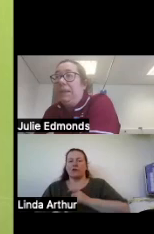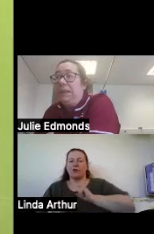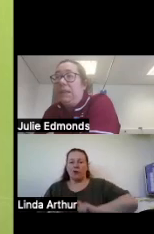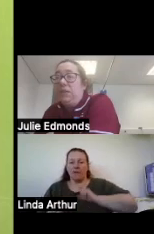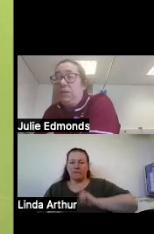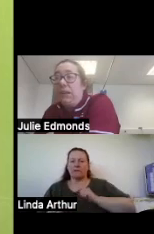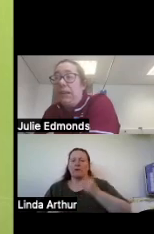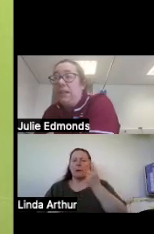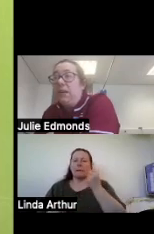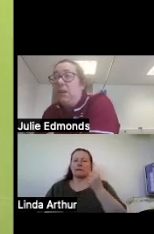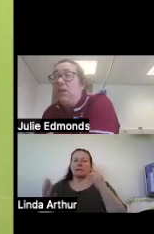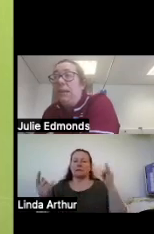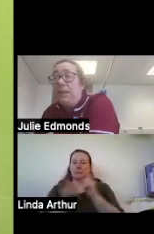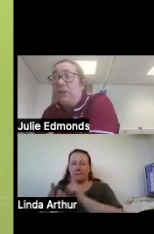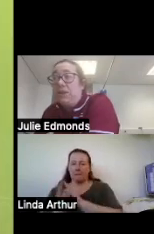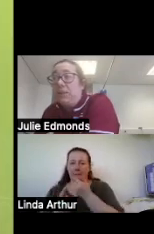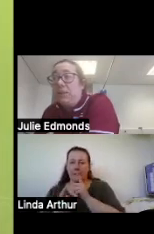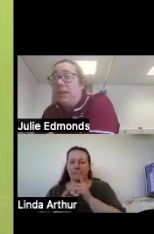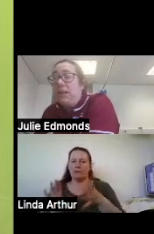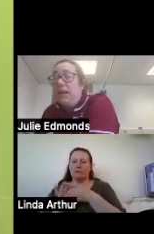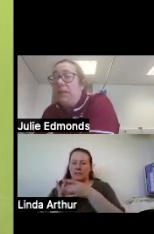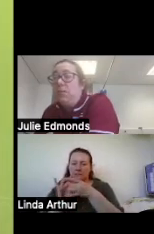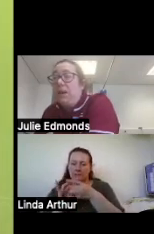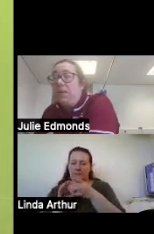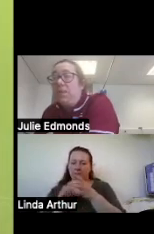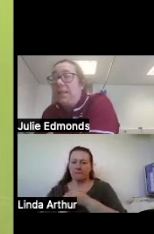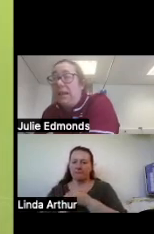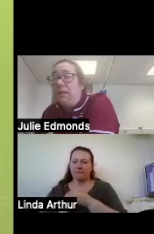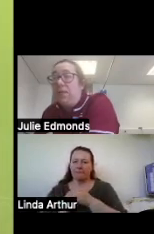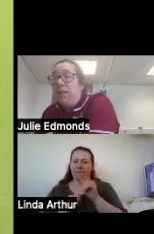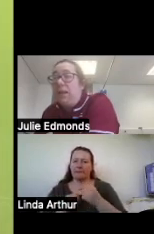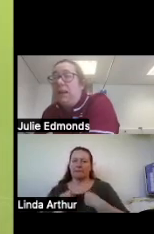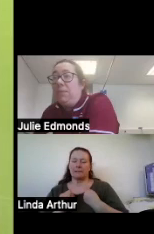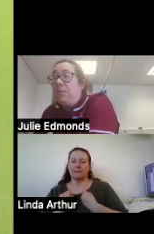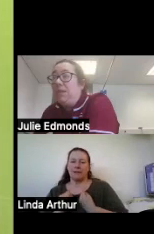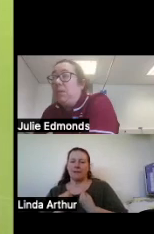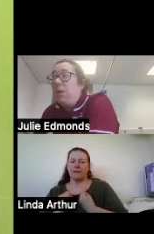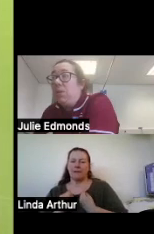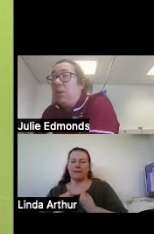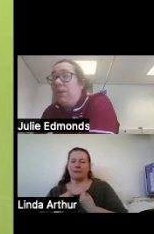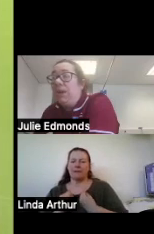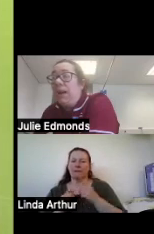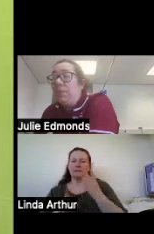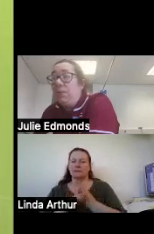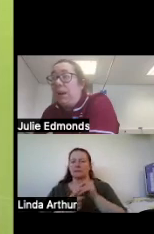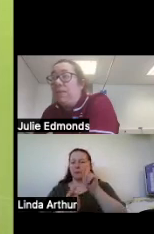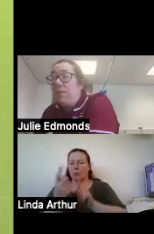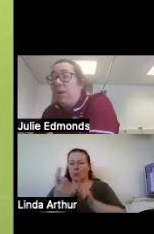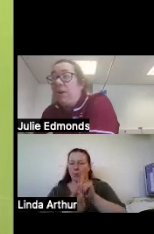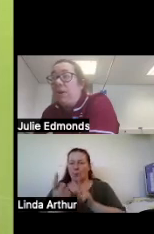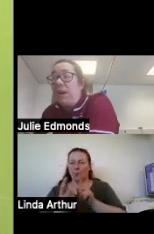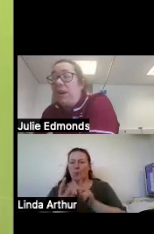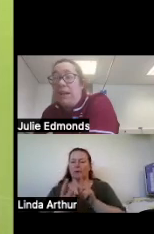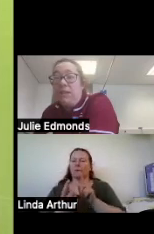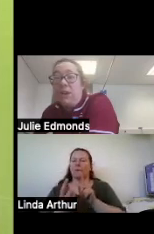her ability to socialize, her relationships. And with myself, I did a one-to-one program for